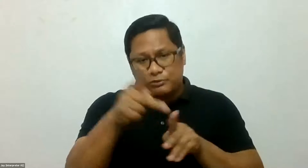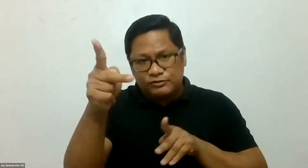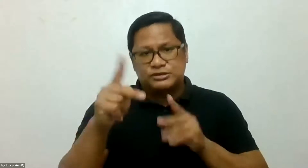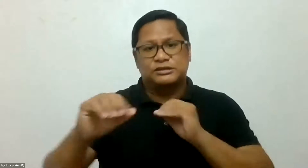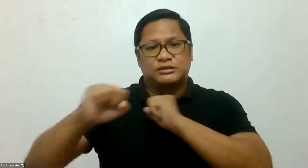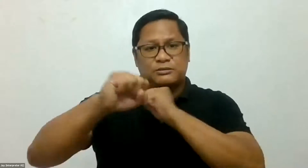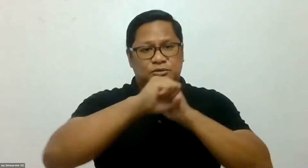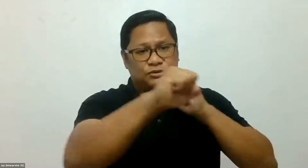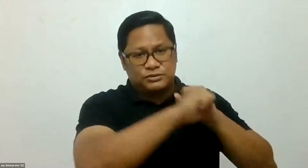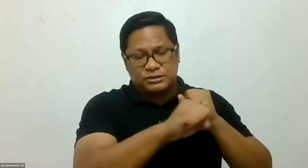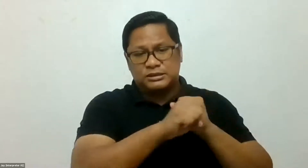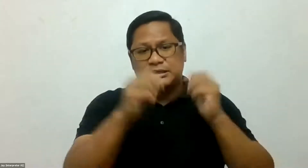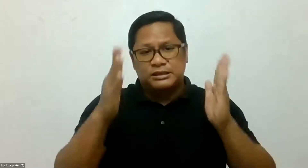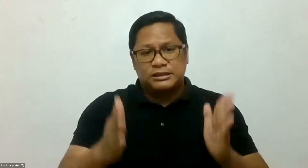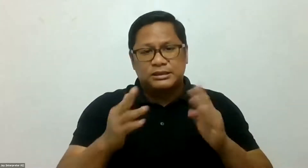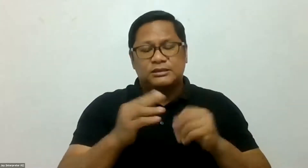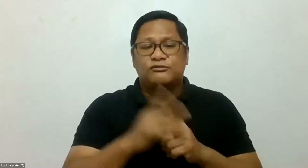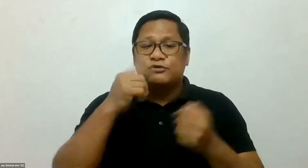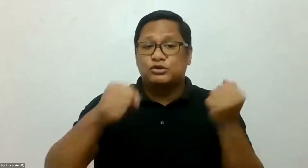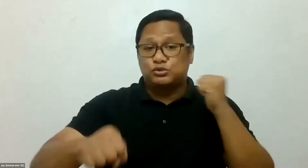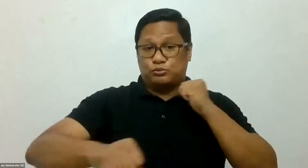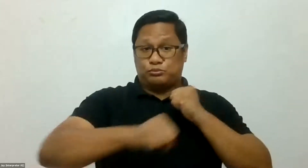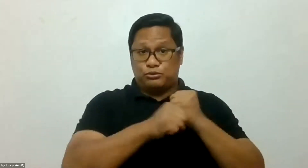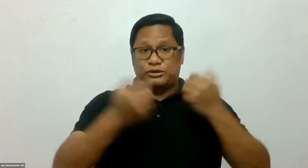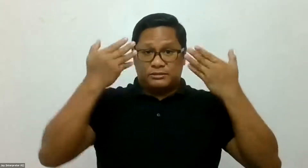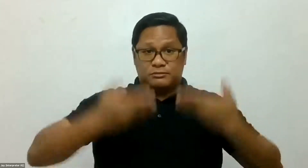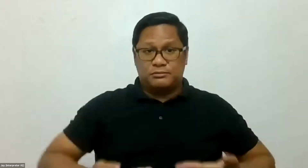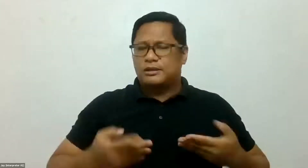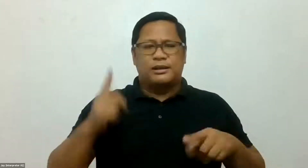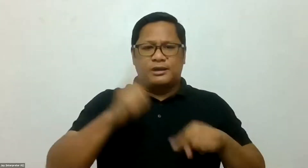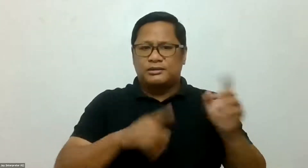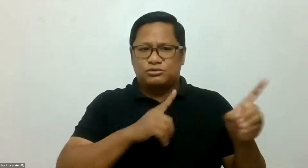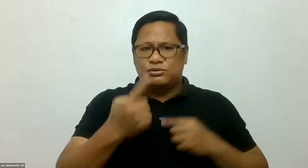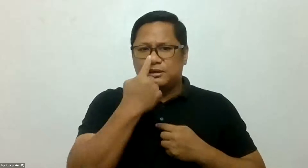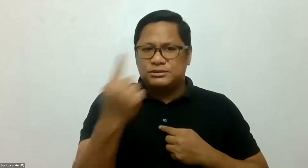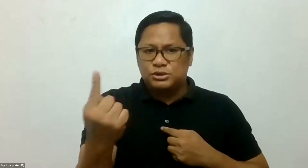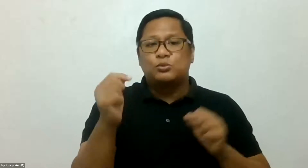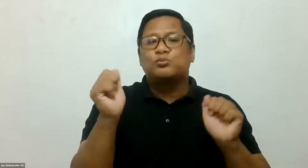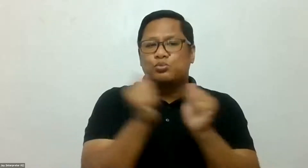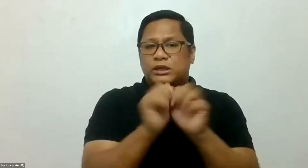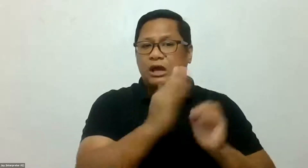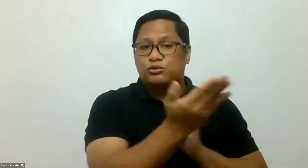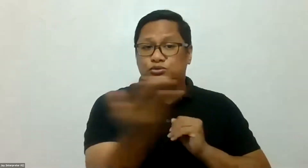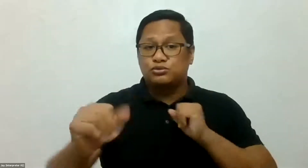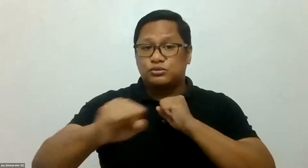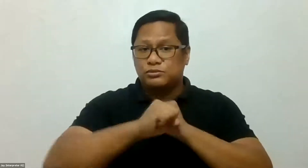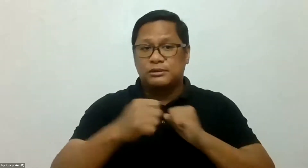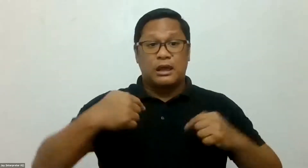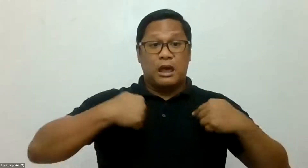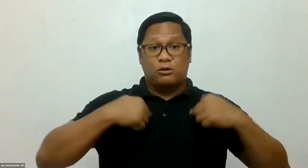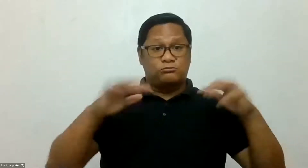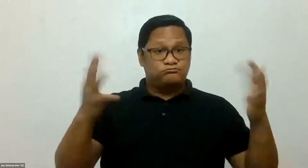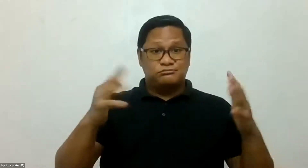the health advocates for supporting me, because I could not have done this without your support. I'm not a doctor,